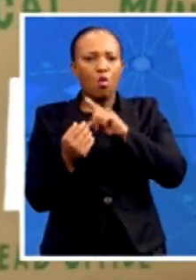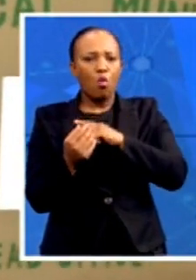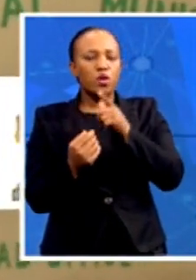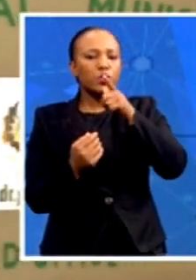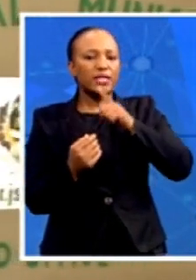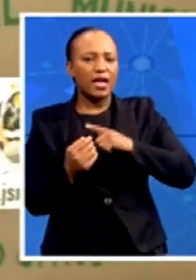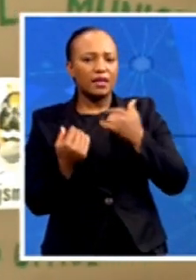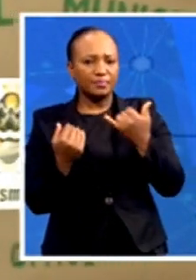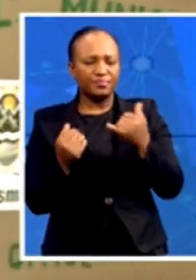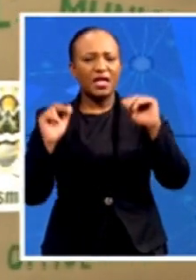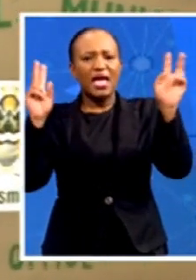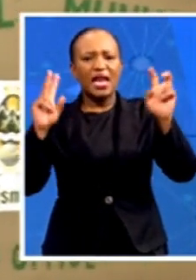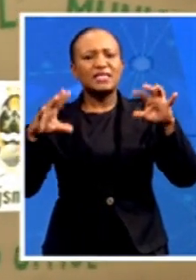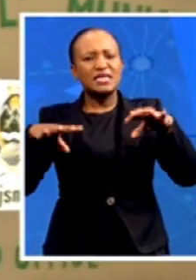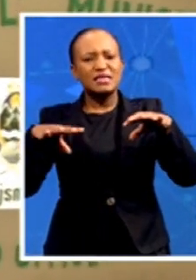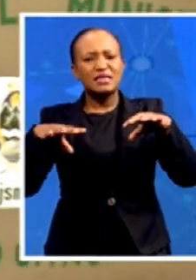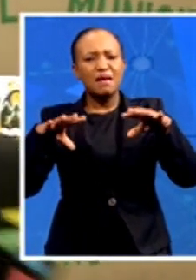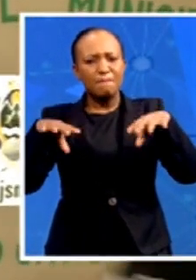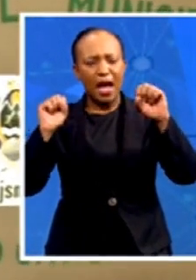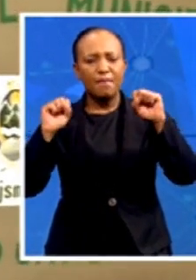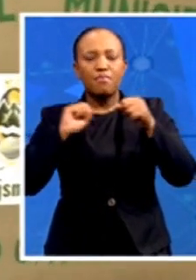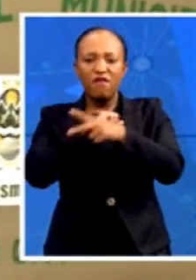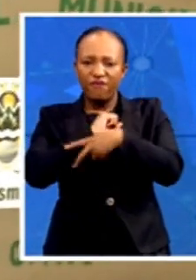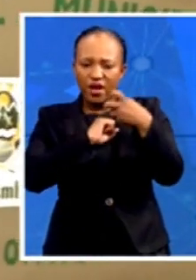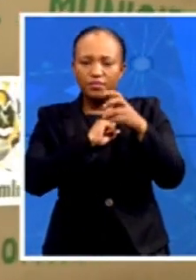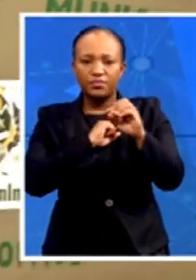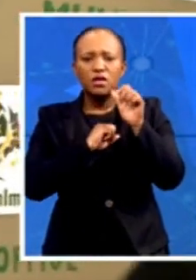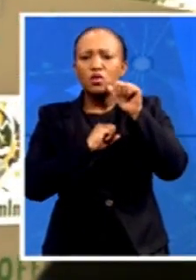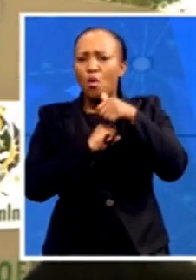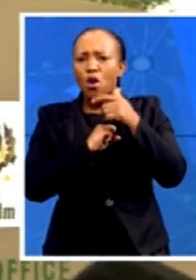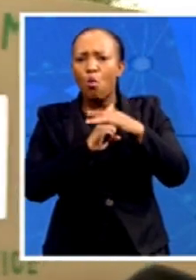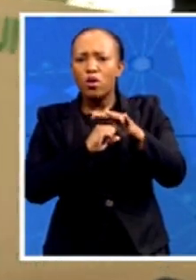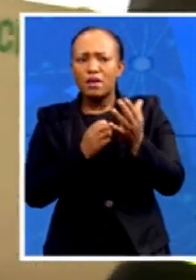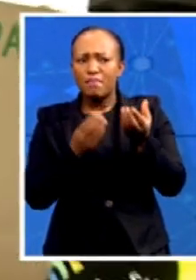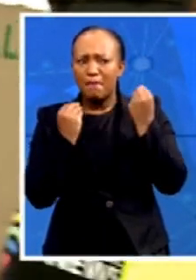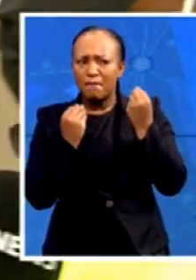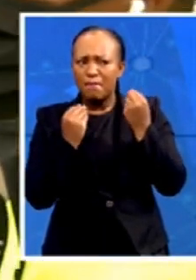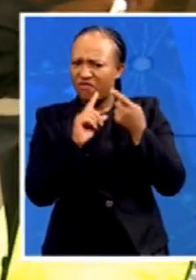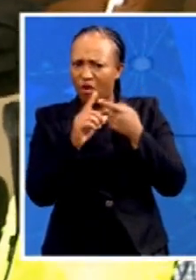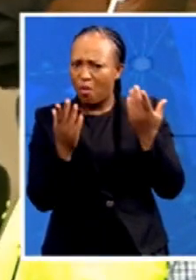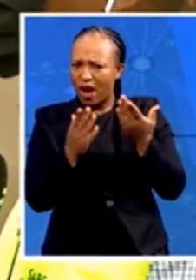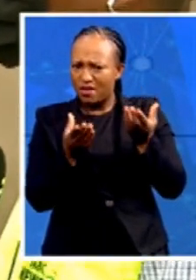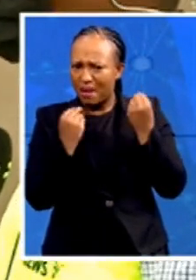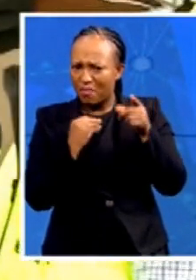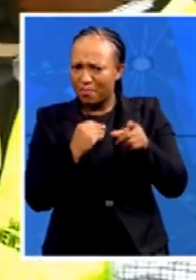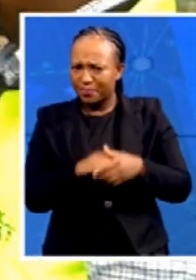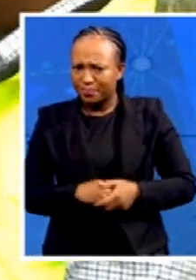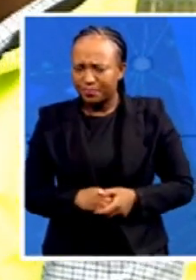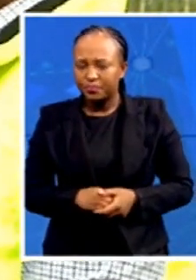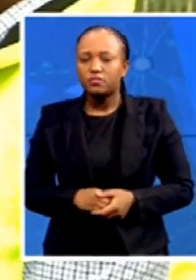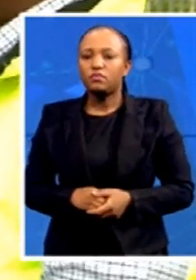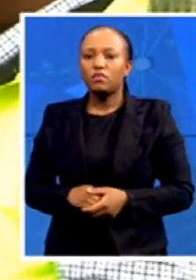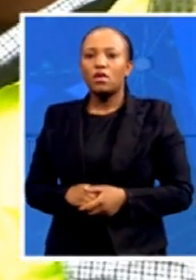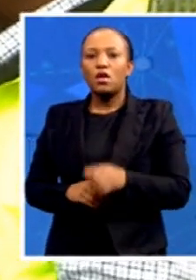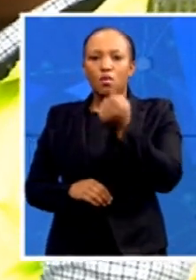but tomorrow you've got water, where did you get this water? Yes, and I understand that during the KwaNdebele homeland times, the Loskop